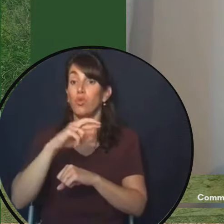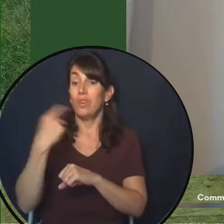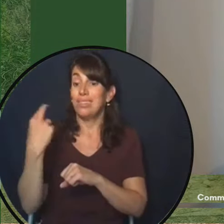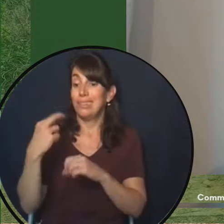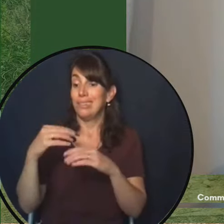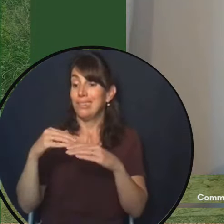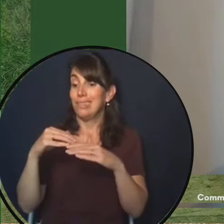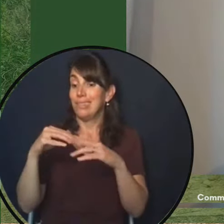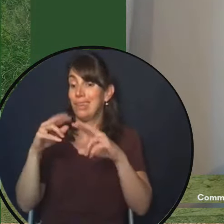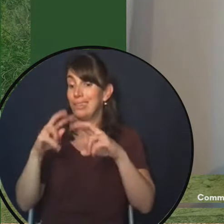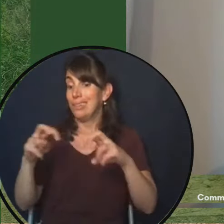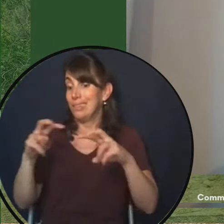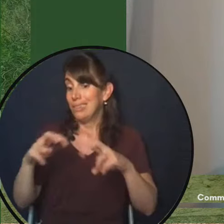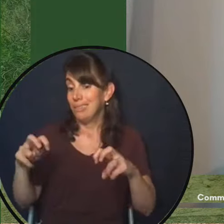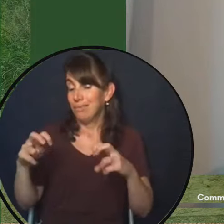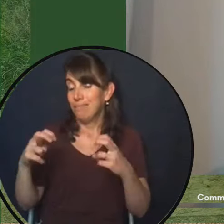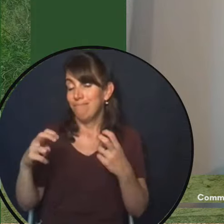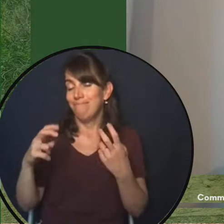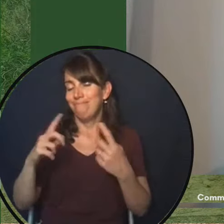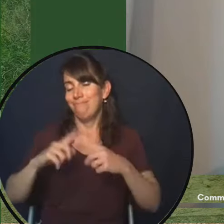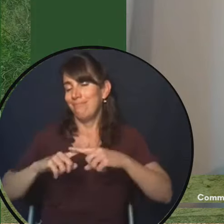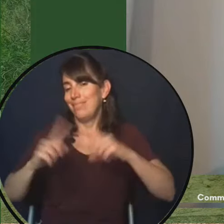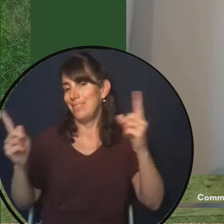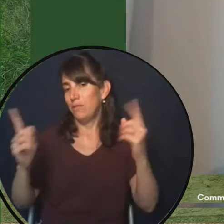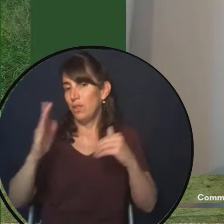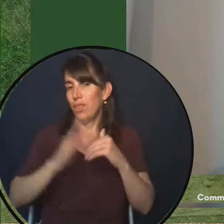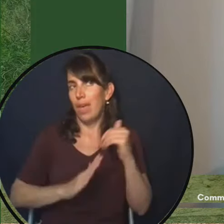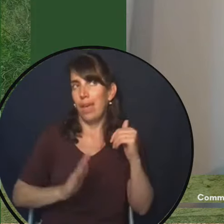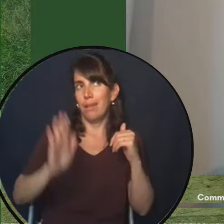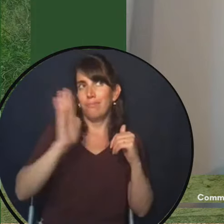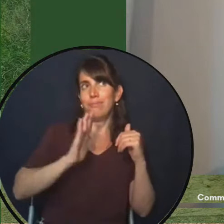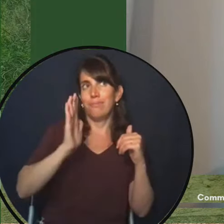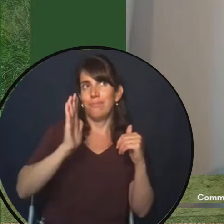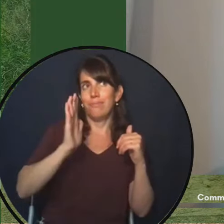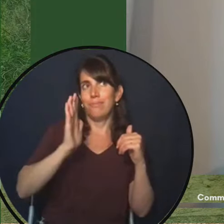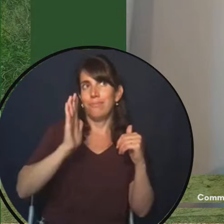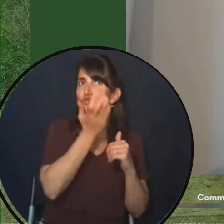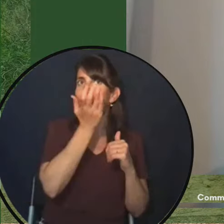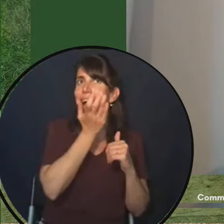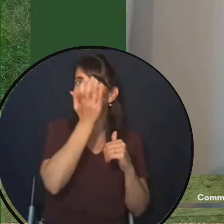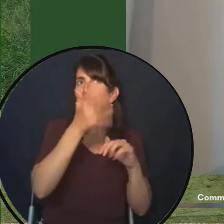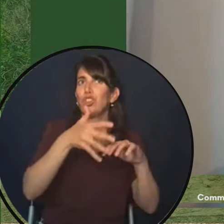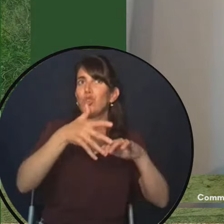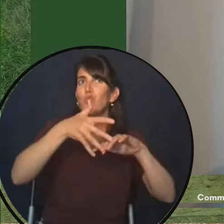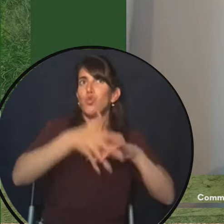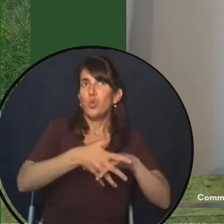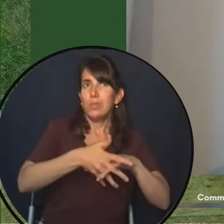different than some of the sort of grassroots above ground organizing we do today,